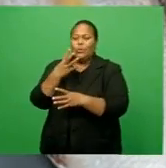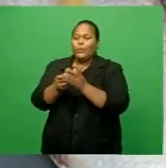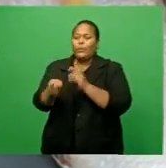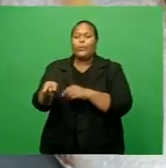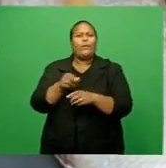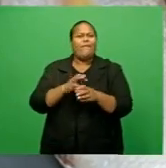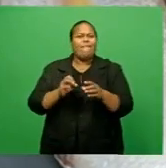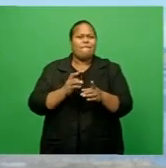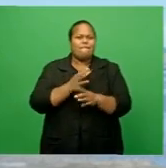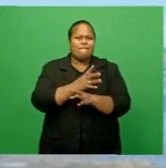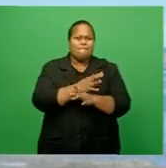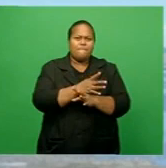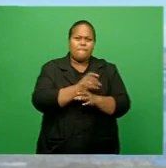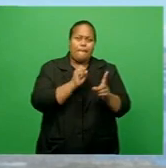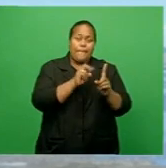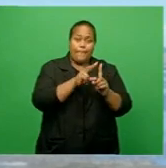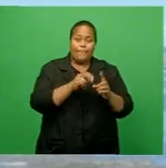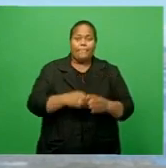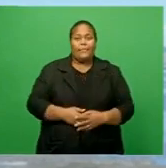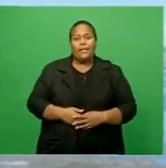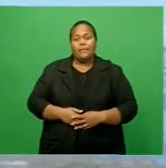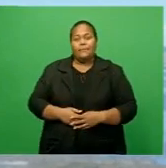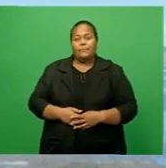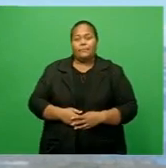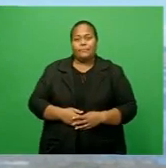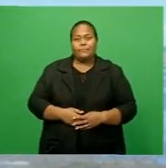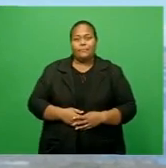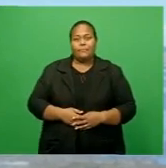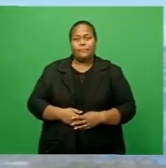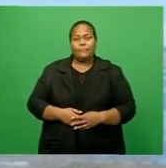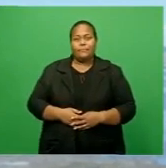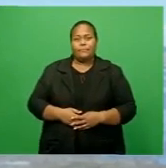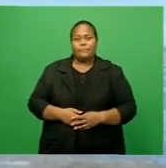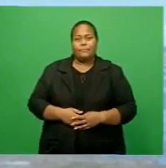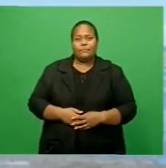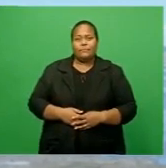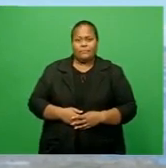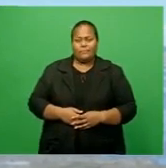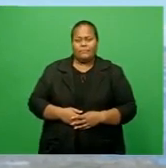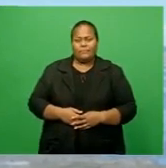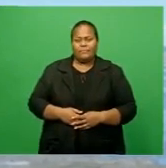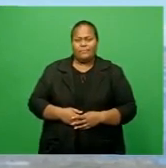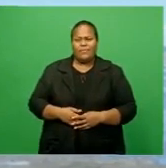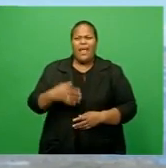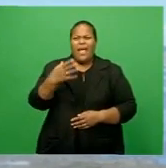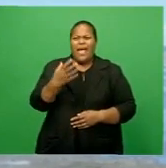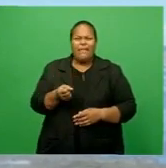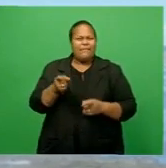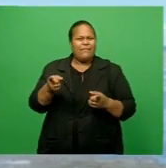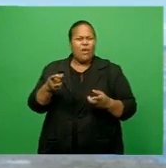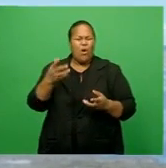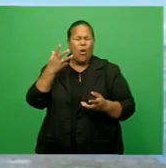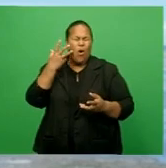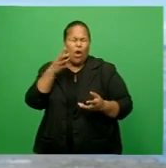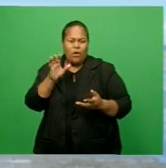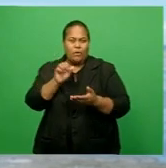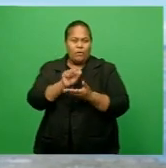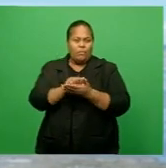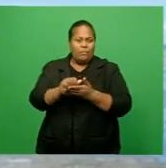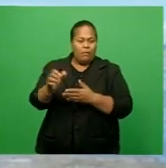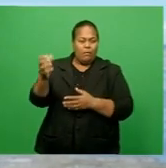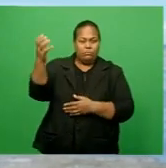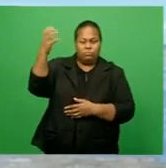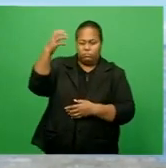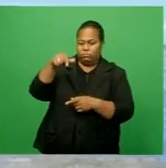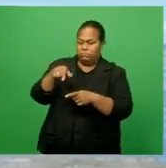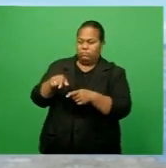poisoning. The conditions of the heat and also the humidity have more tendency to create an environment